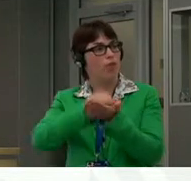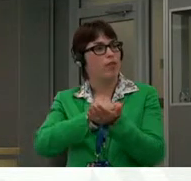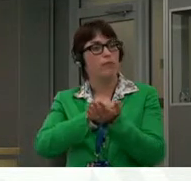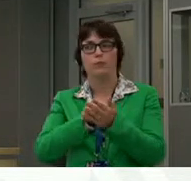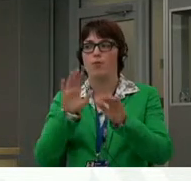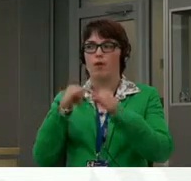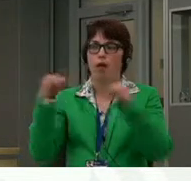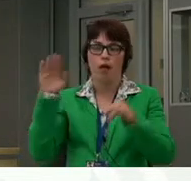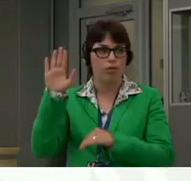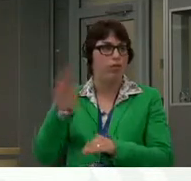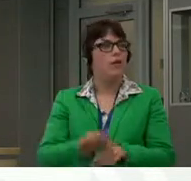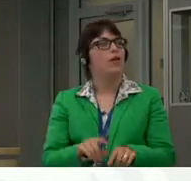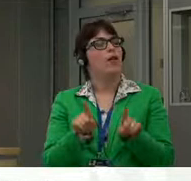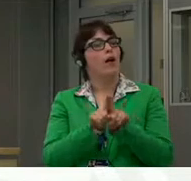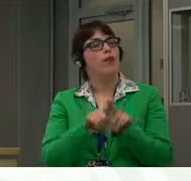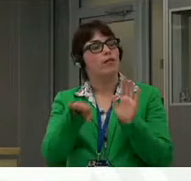to invite the Minister as